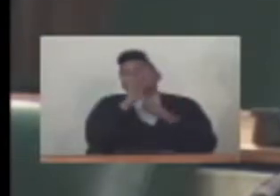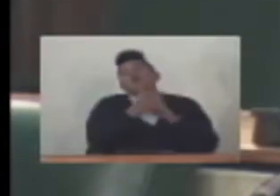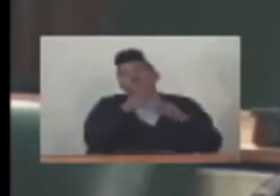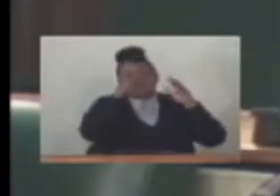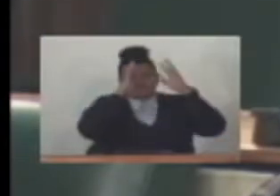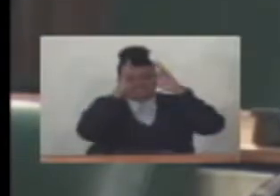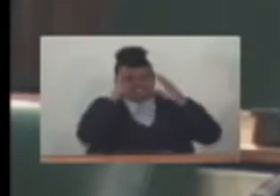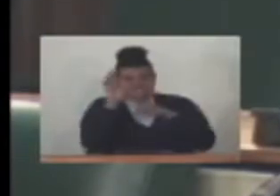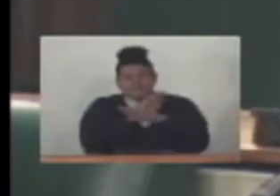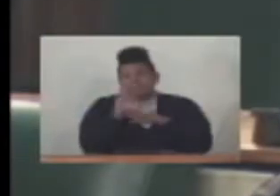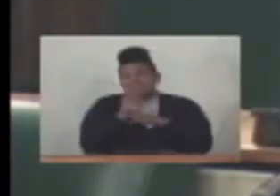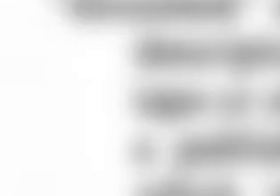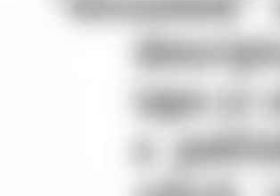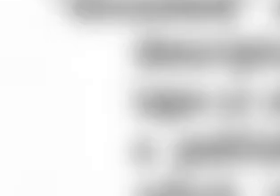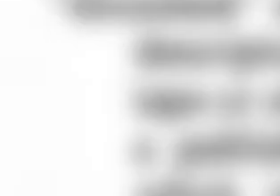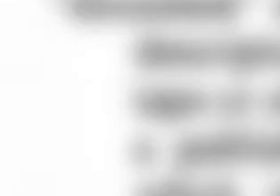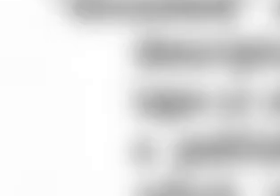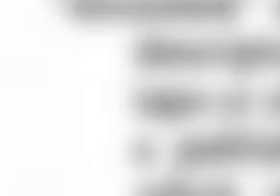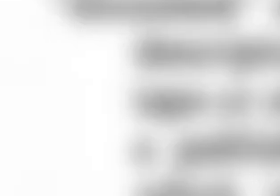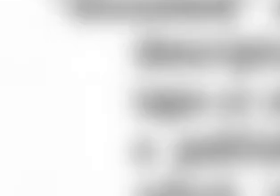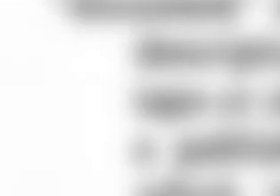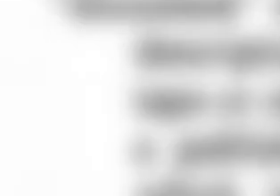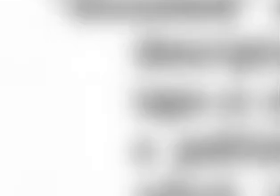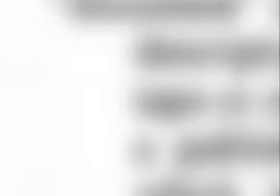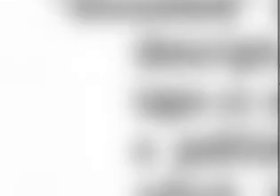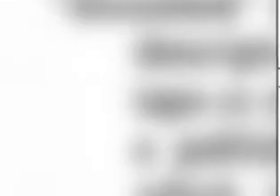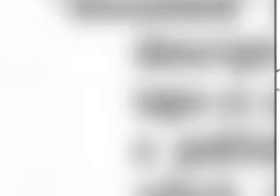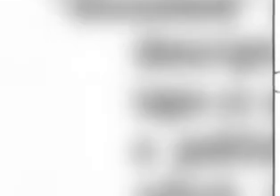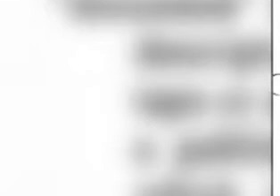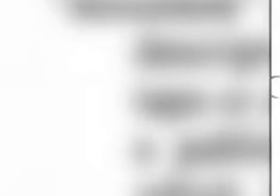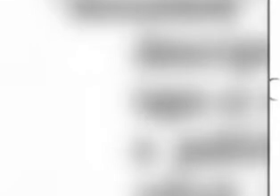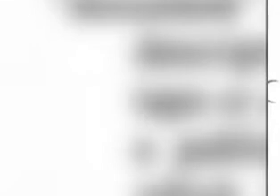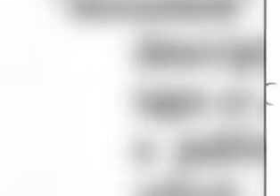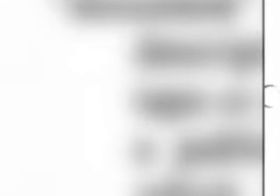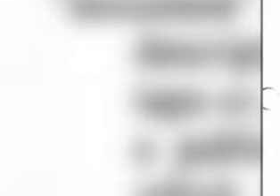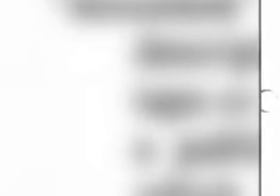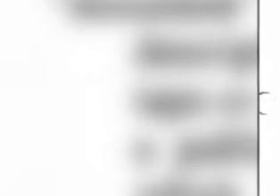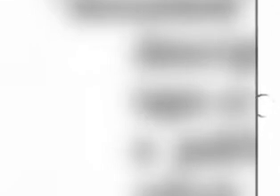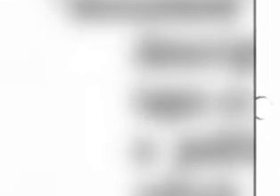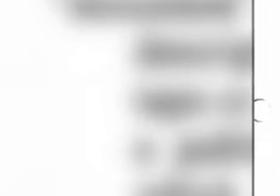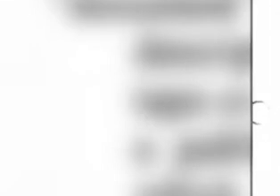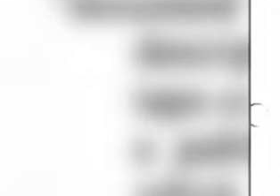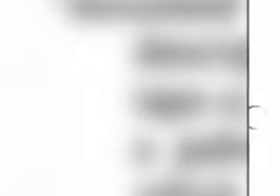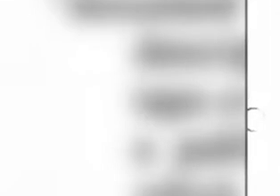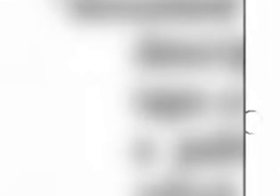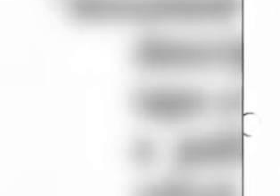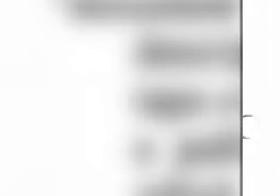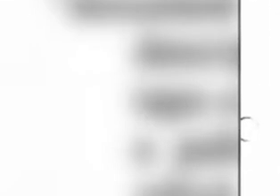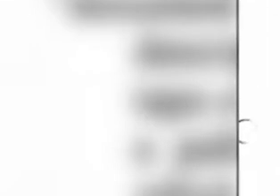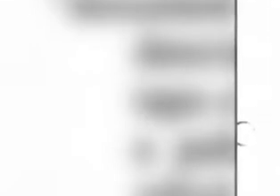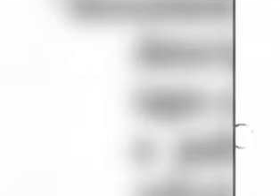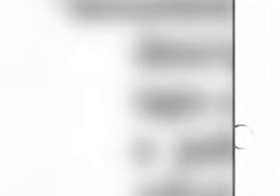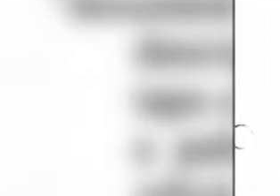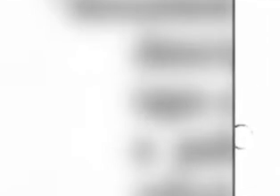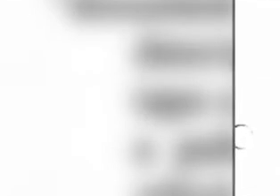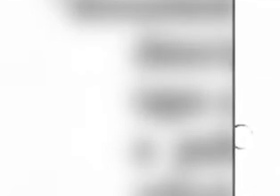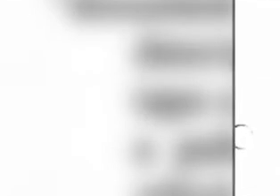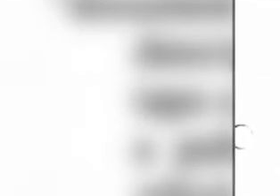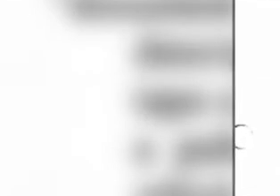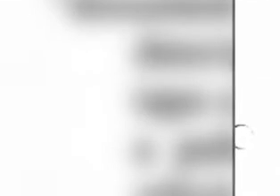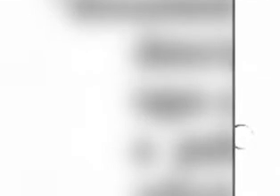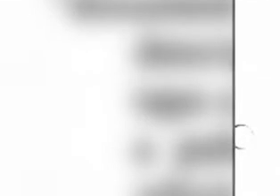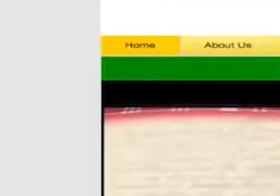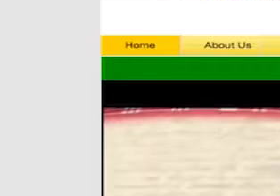creative business activities. My ministry is also proposing amendment to the Legal